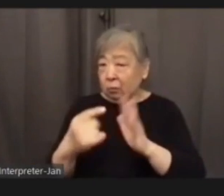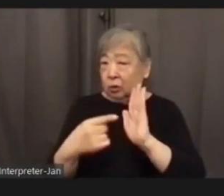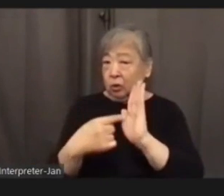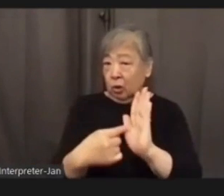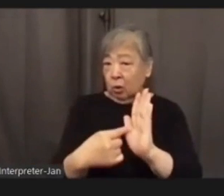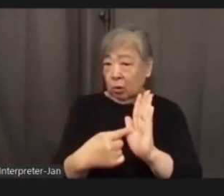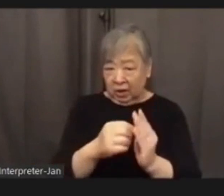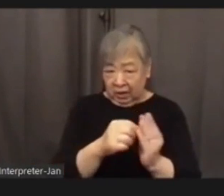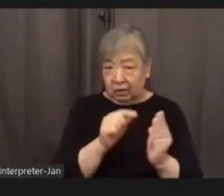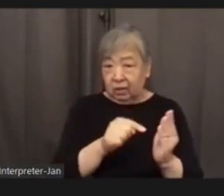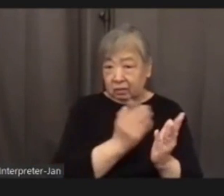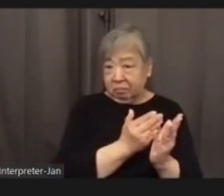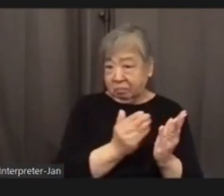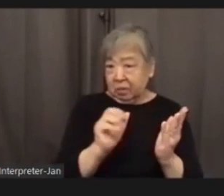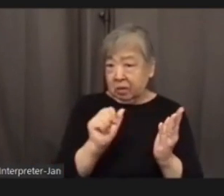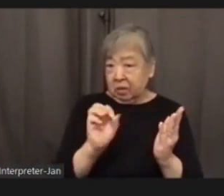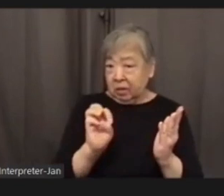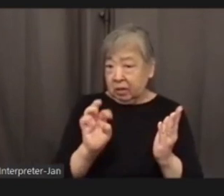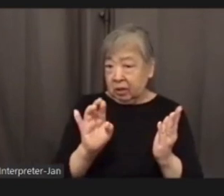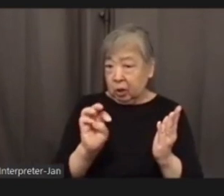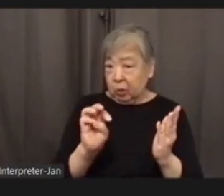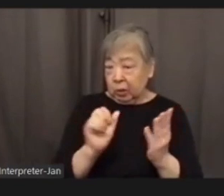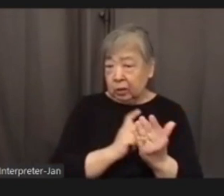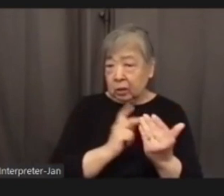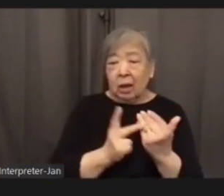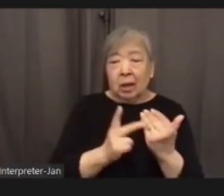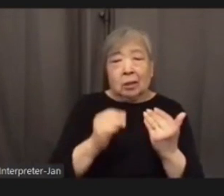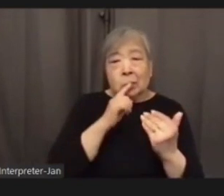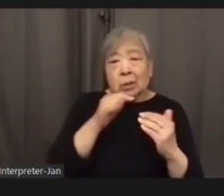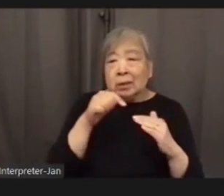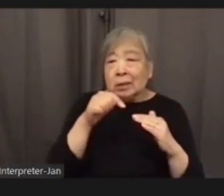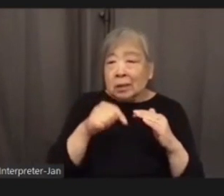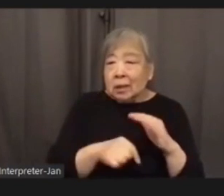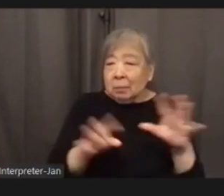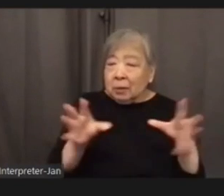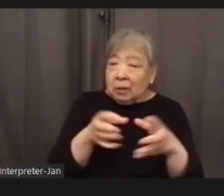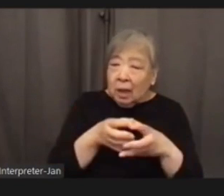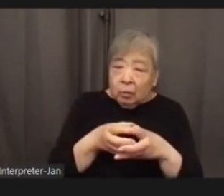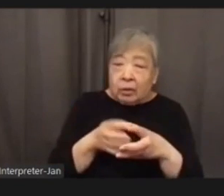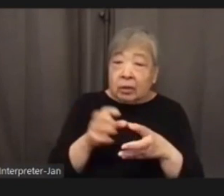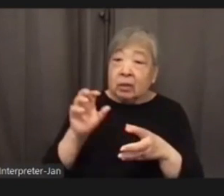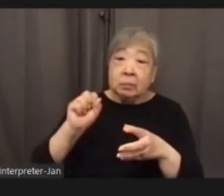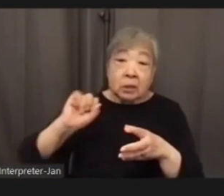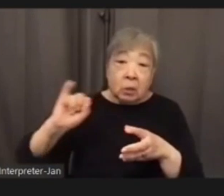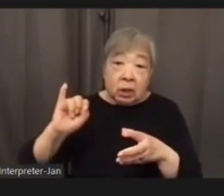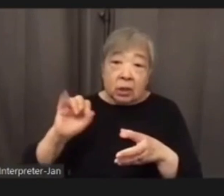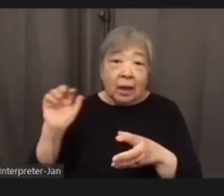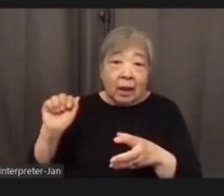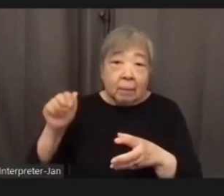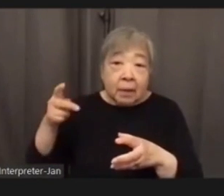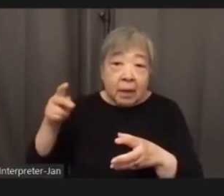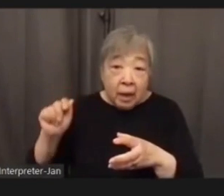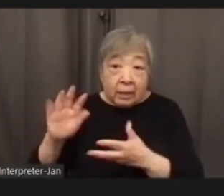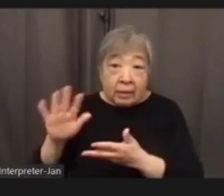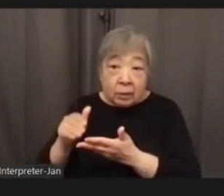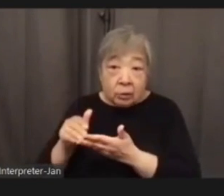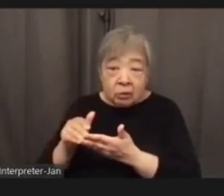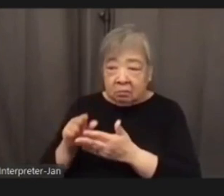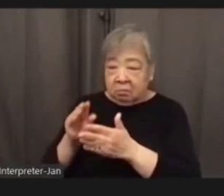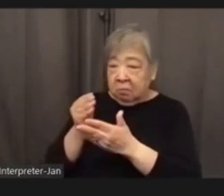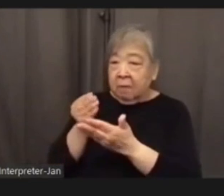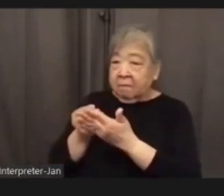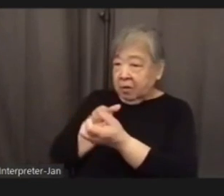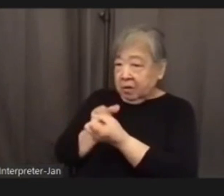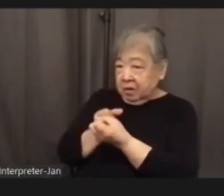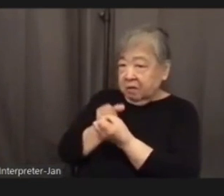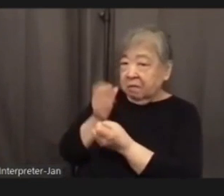in the series. And the series is a really deep collaboration with the Smithsonian Asian Pacific American Center, and it's funded in